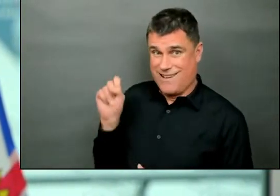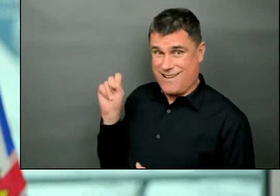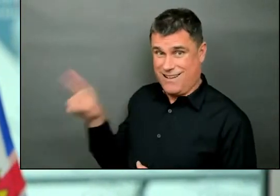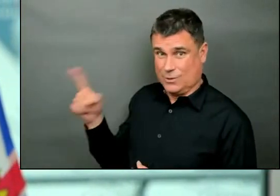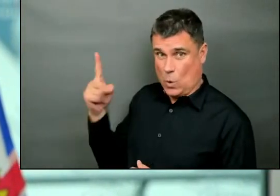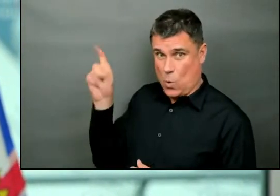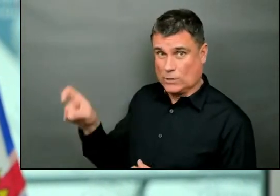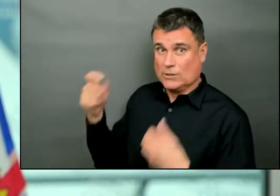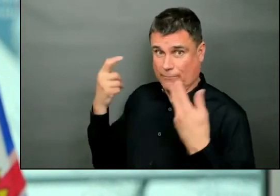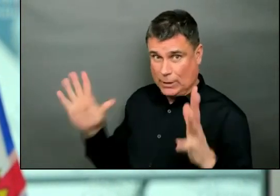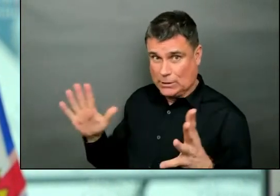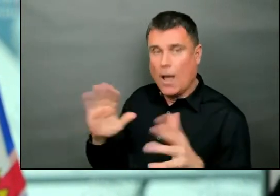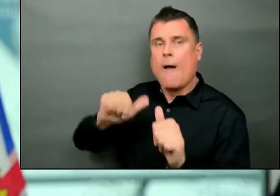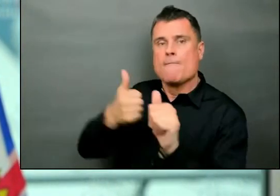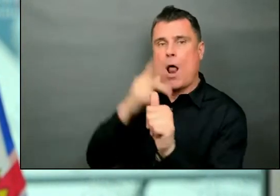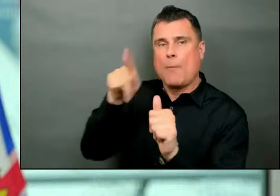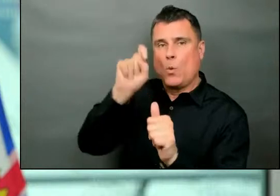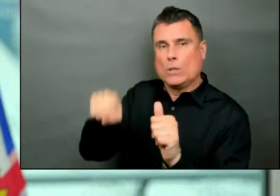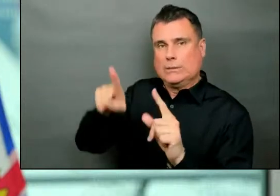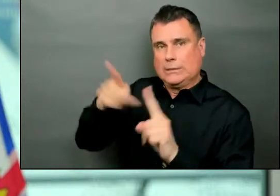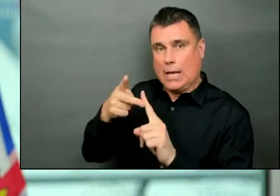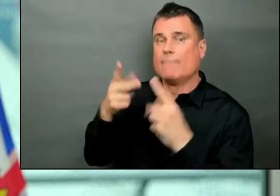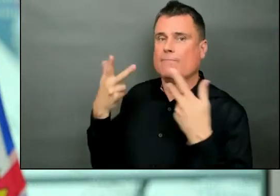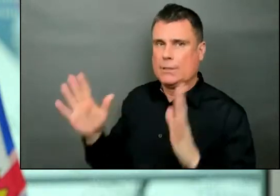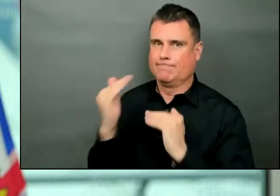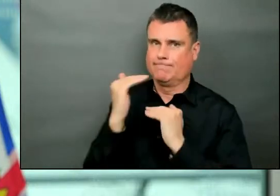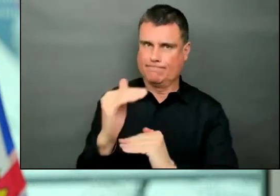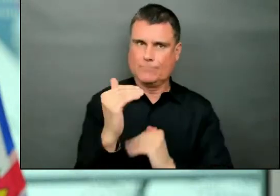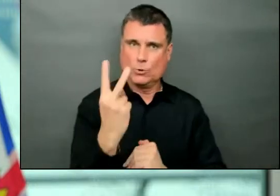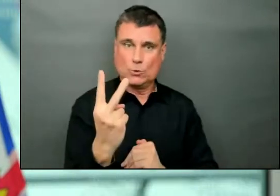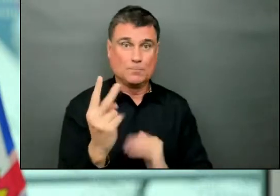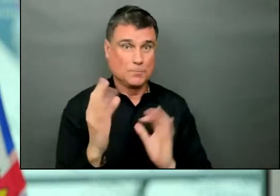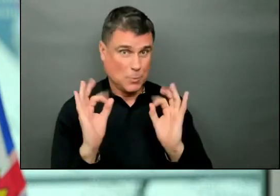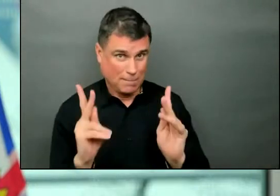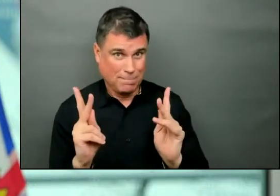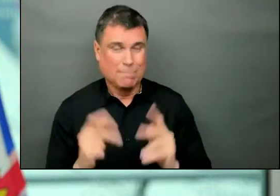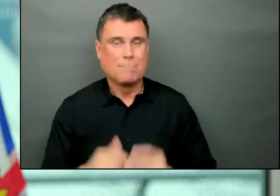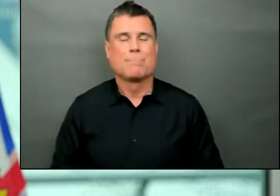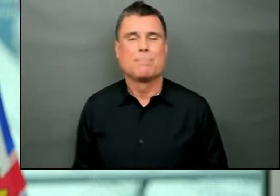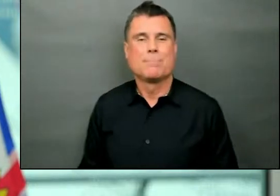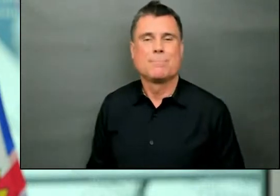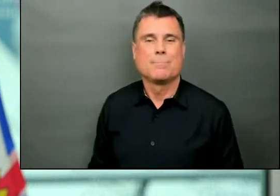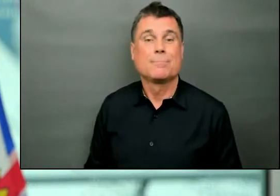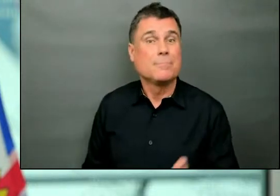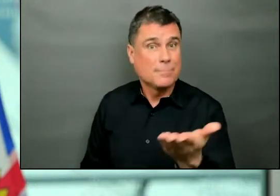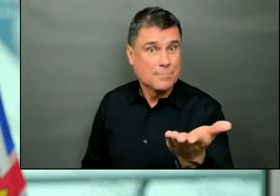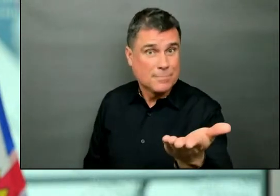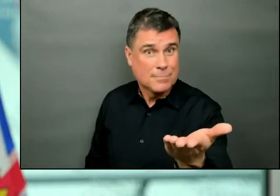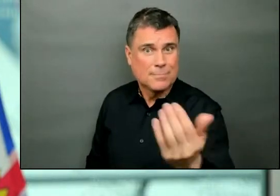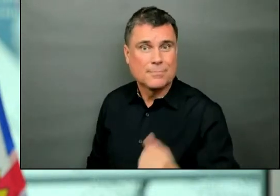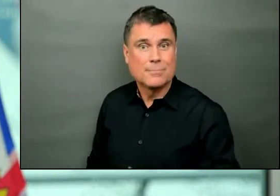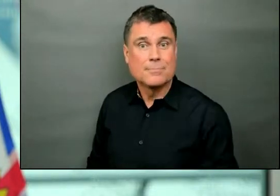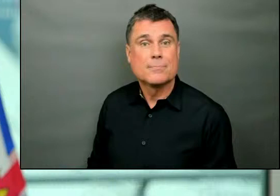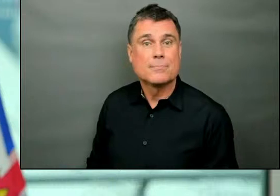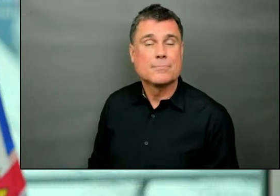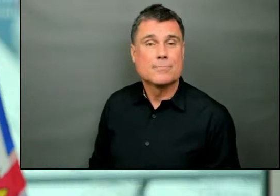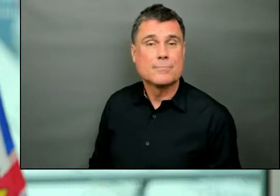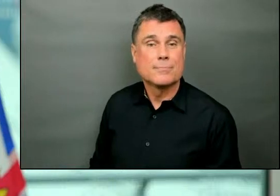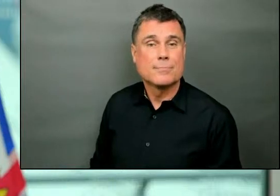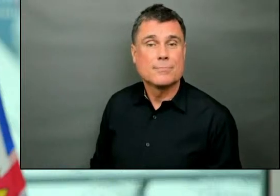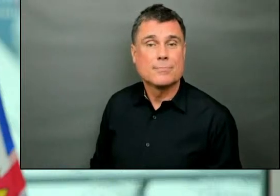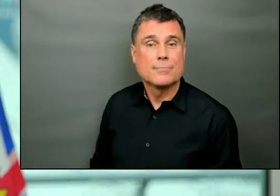ask that you please remove yourself from mute. You will not be audible until your name is called. First question this afternoon is from Mary Griffin, Check